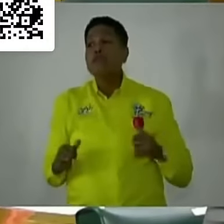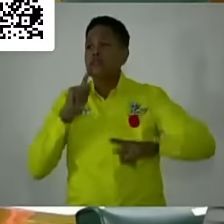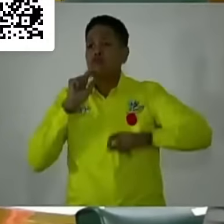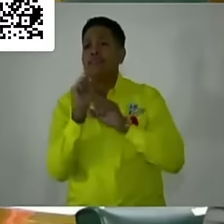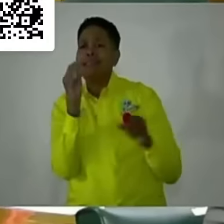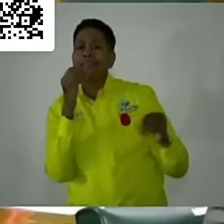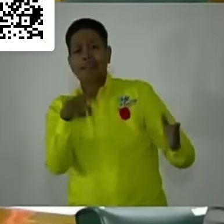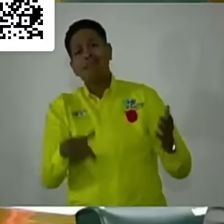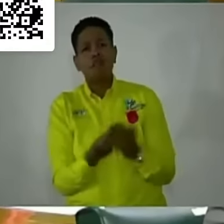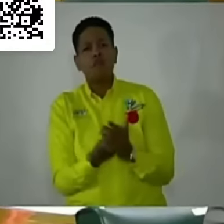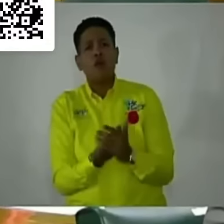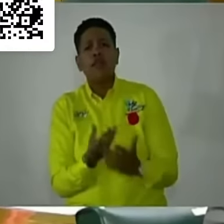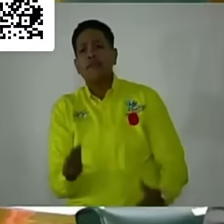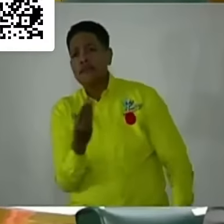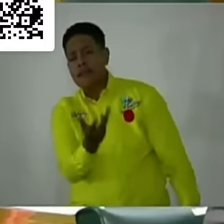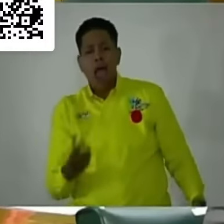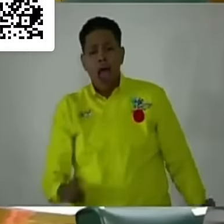this money